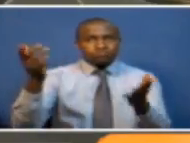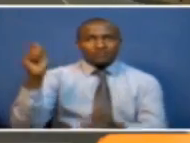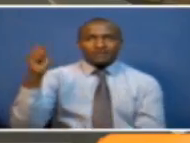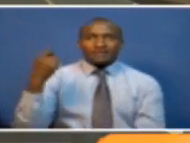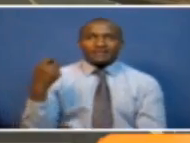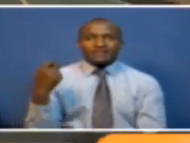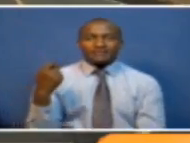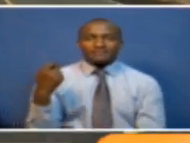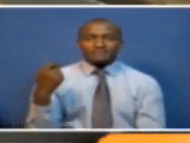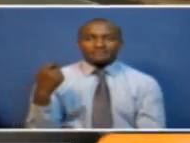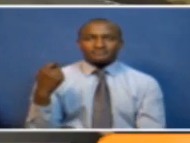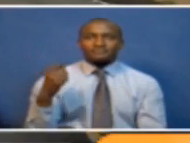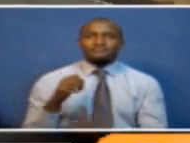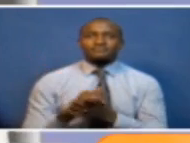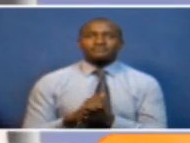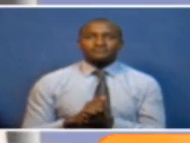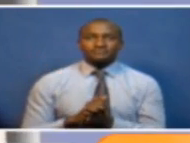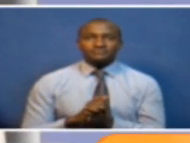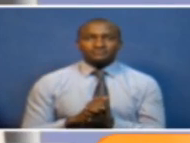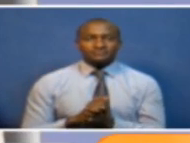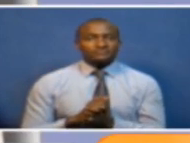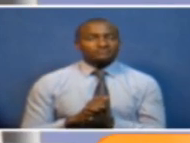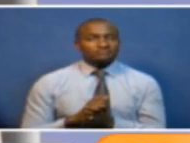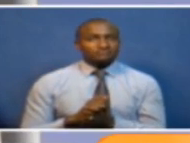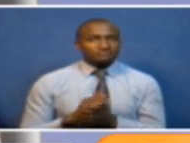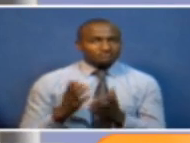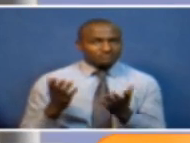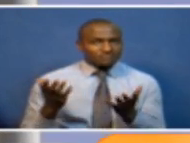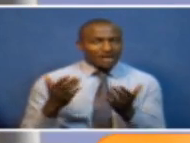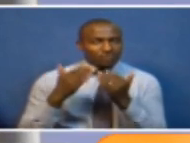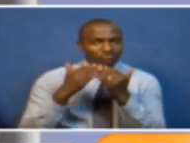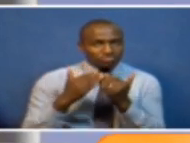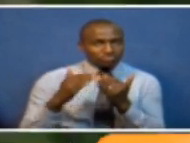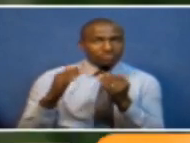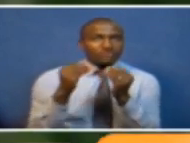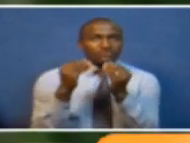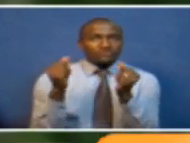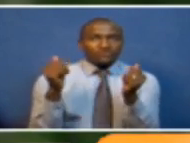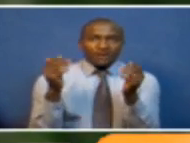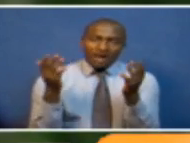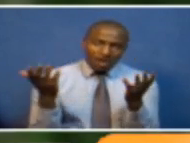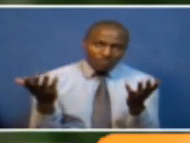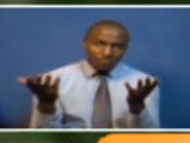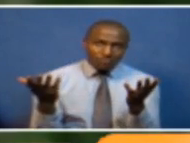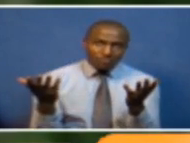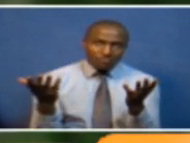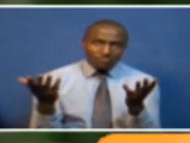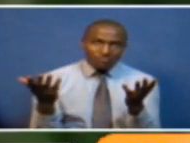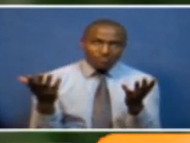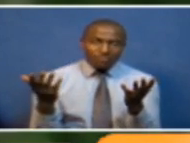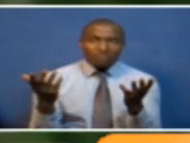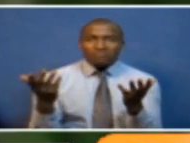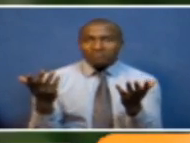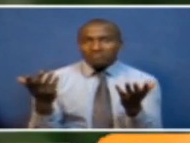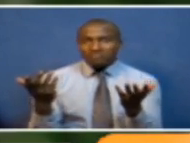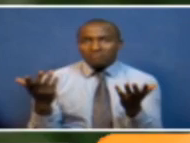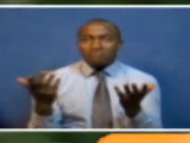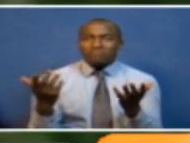So what's the best case, worst case scenario going forward? Best case scenario of hot commissioning, January, February